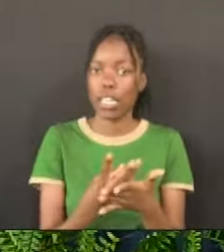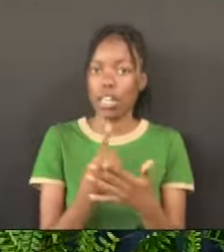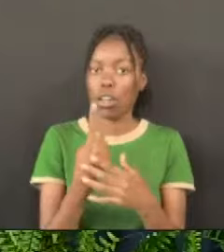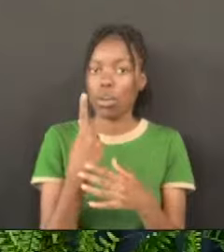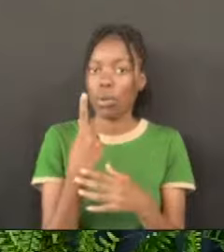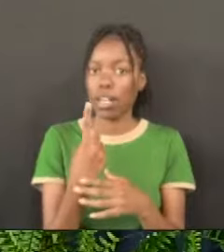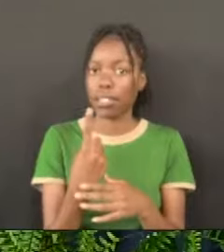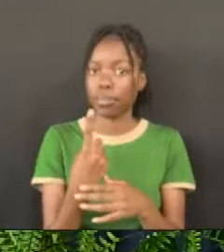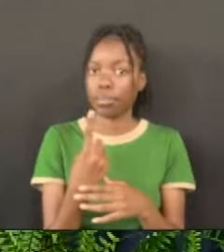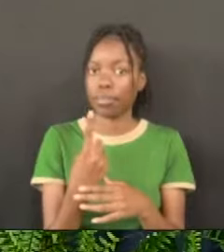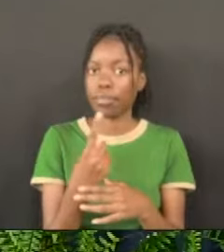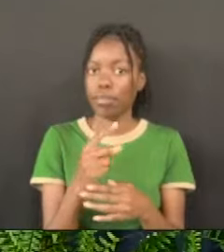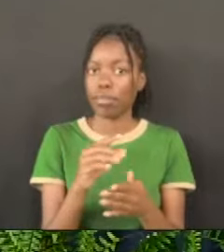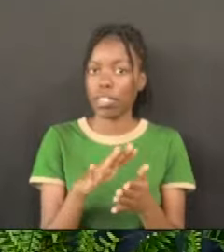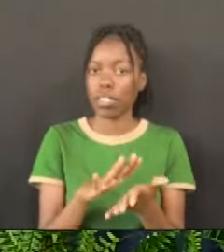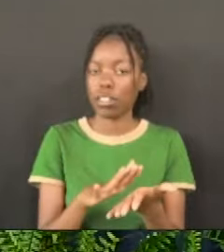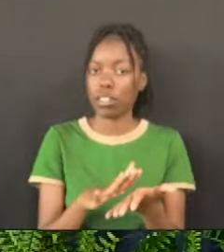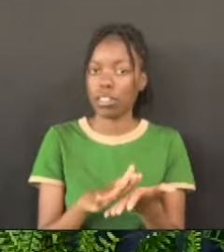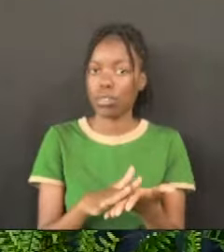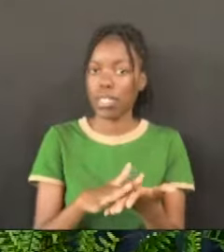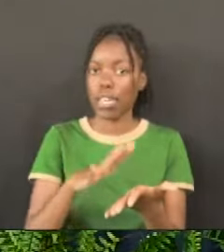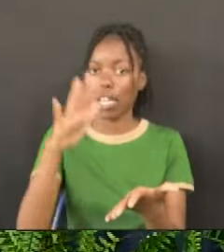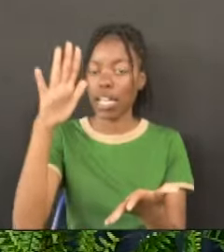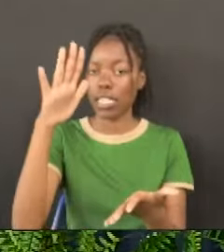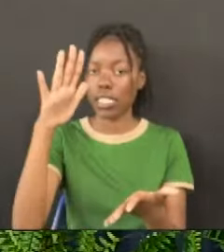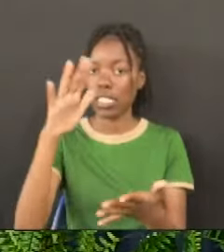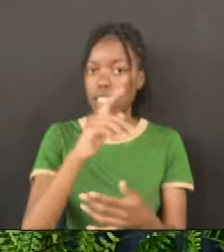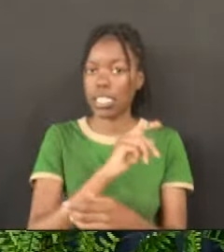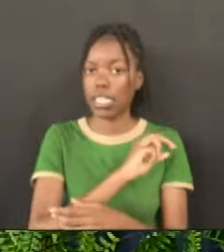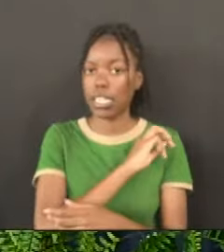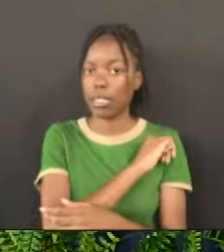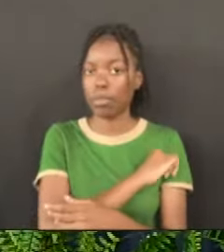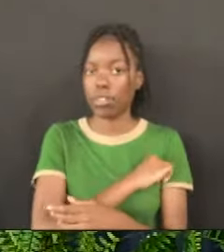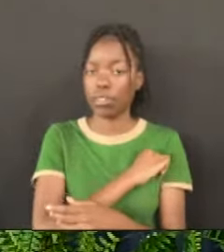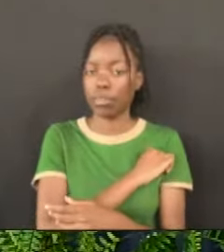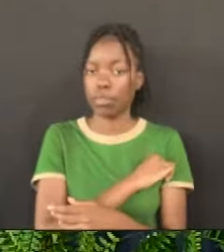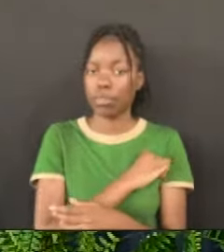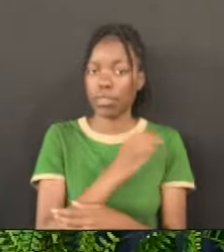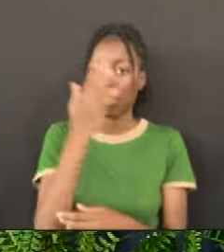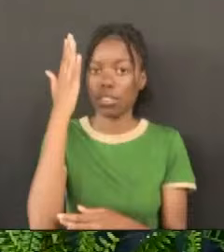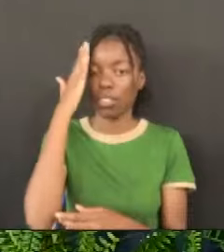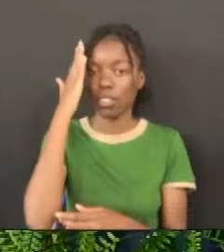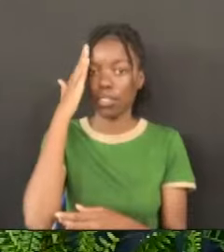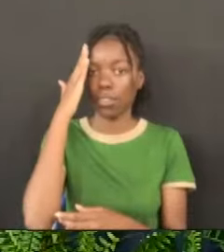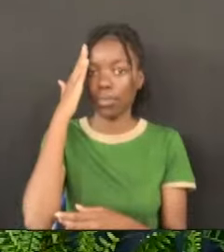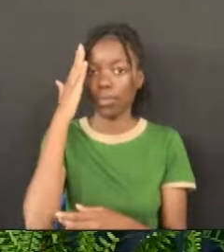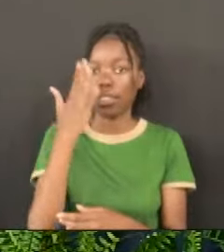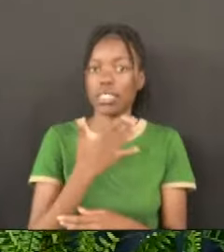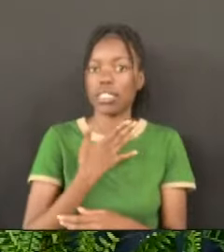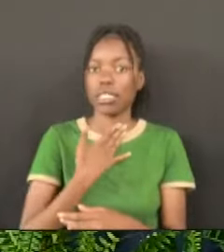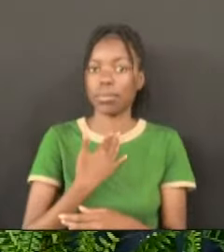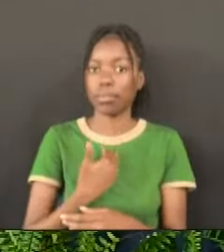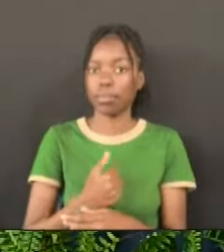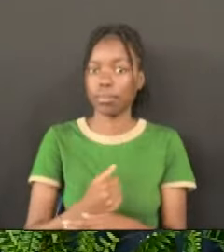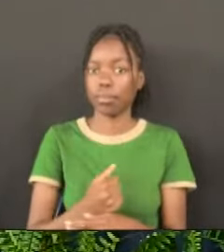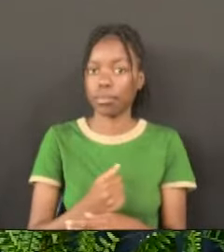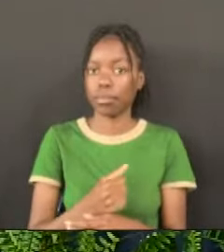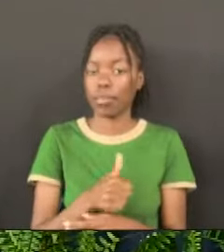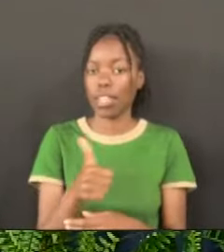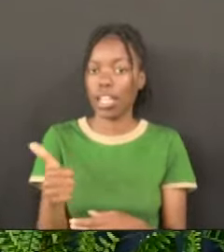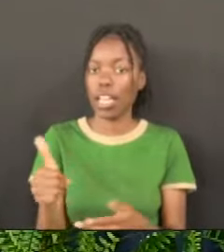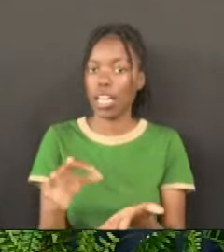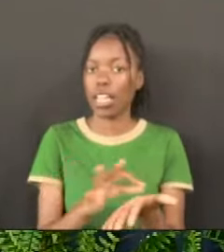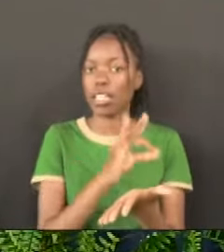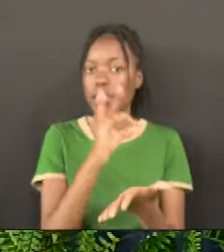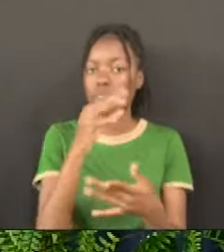mission. And so he knows that I'm longing some weary soul to win. And so